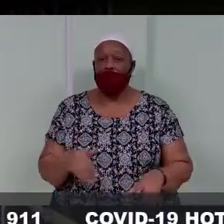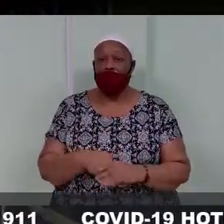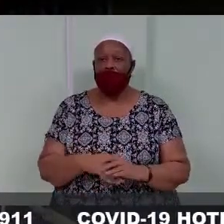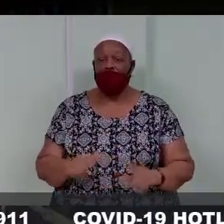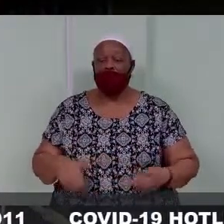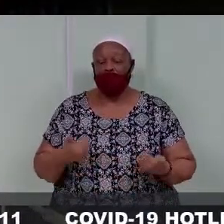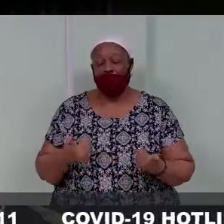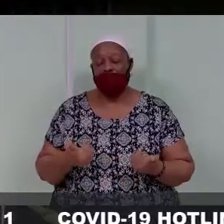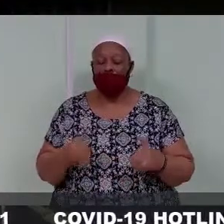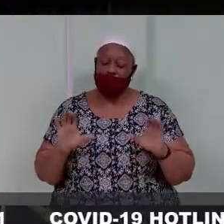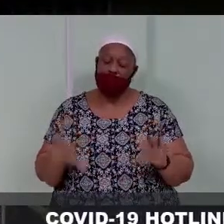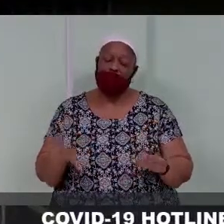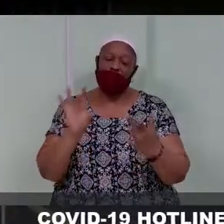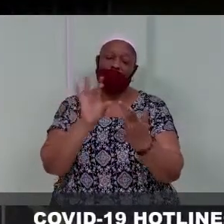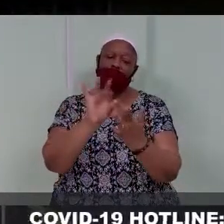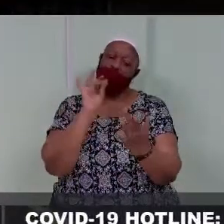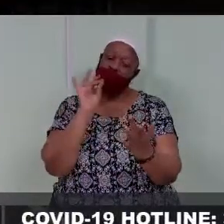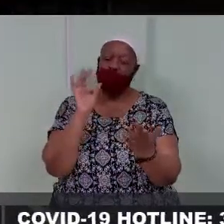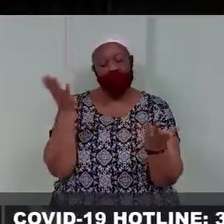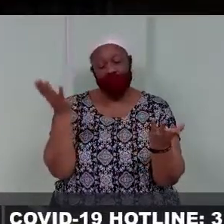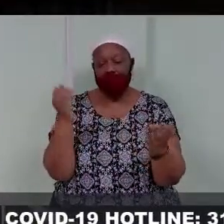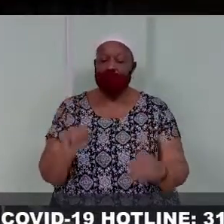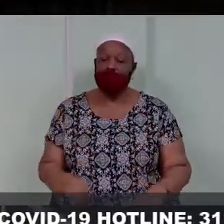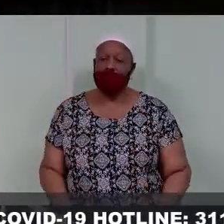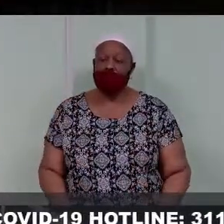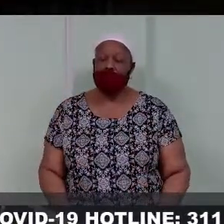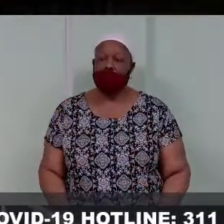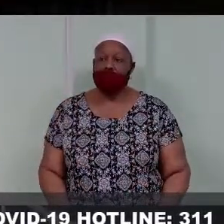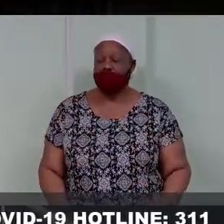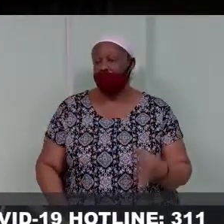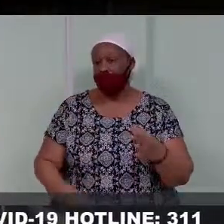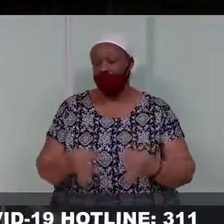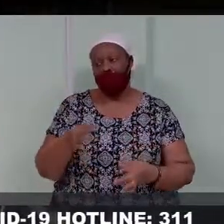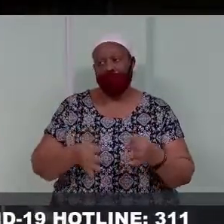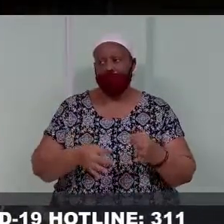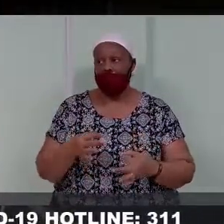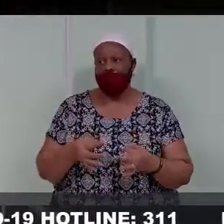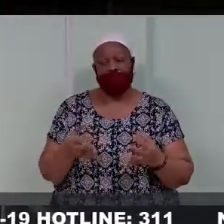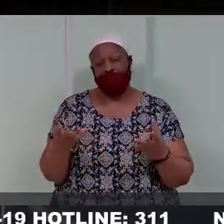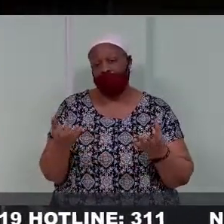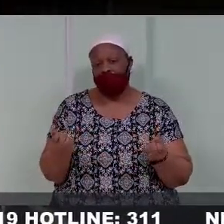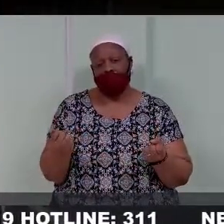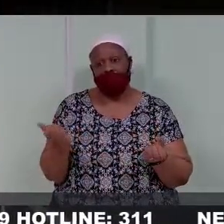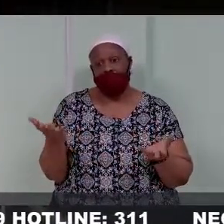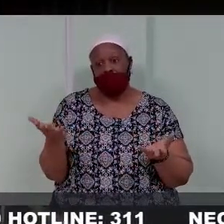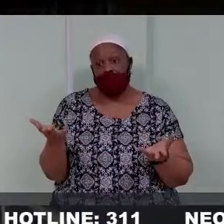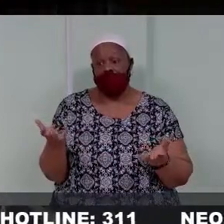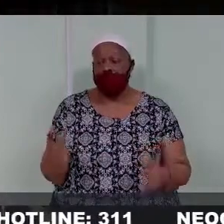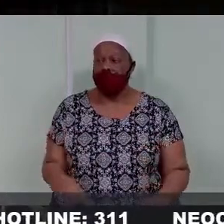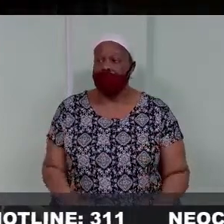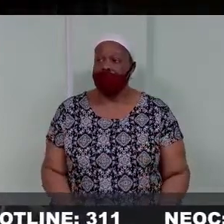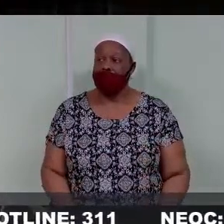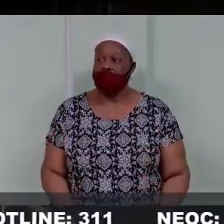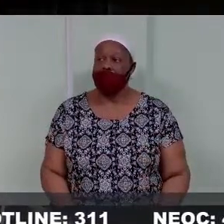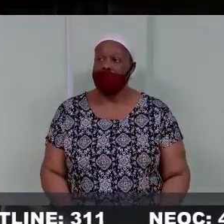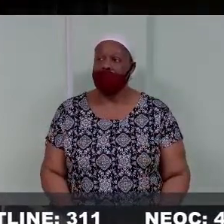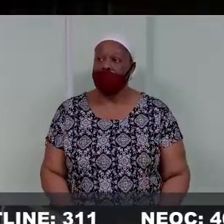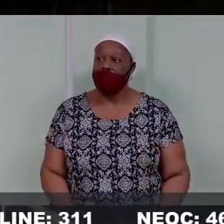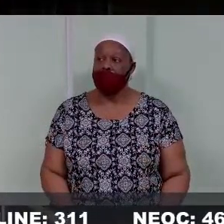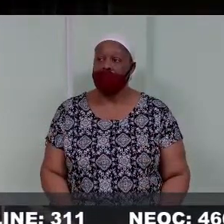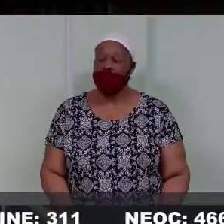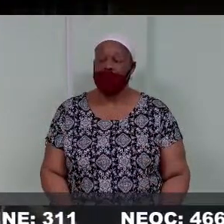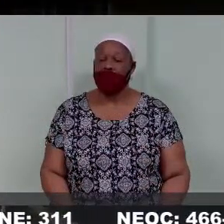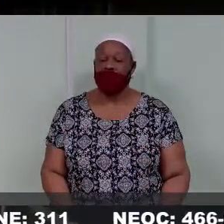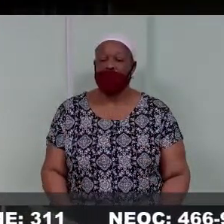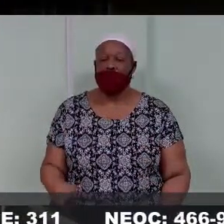I would love to say, yes, there should be. But the thing is that the infrared thermometers